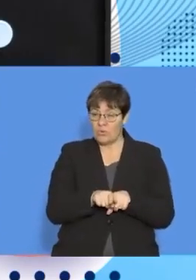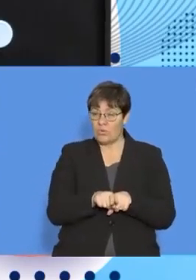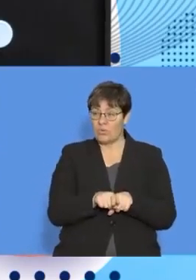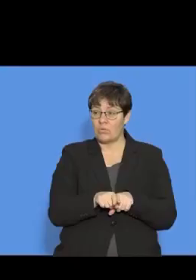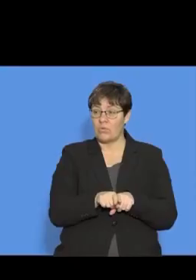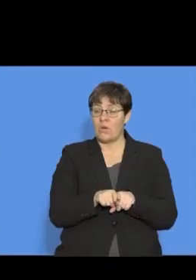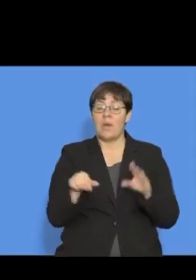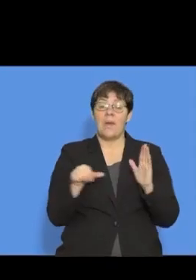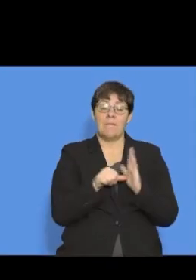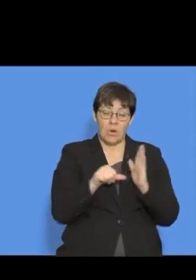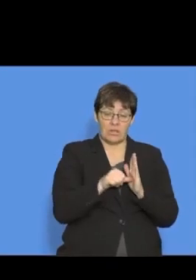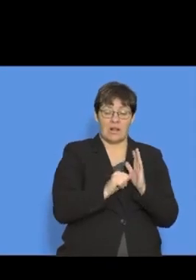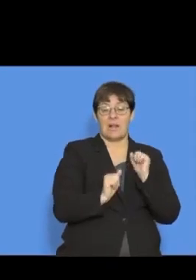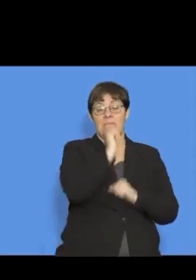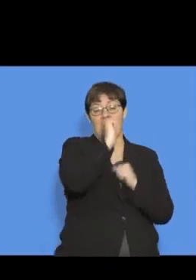an important